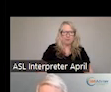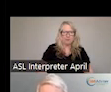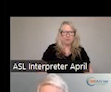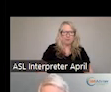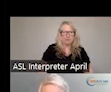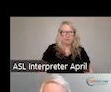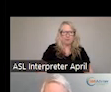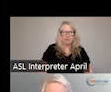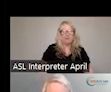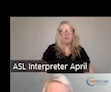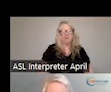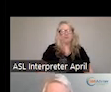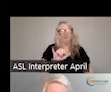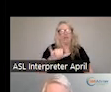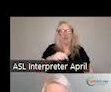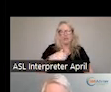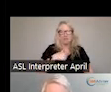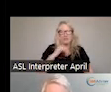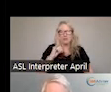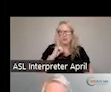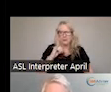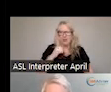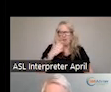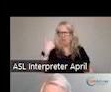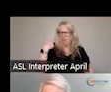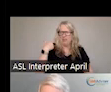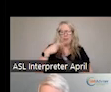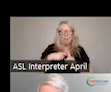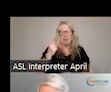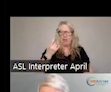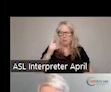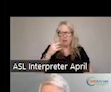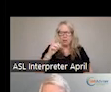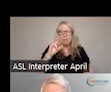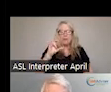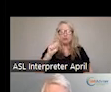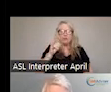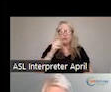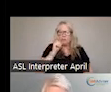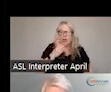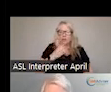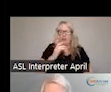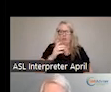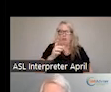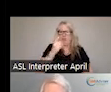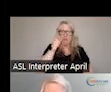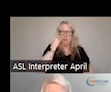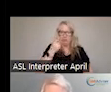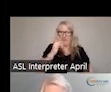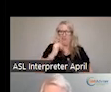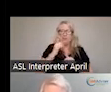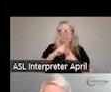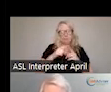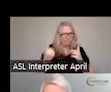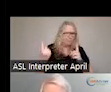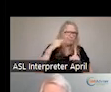This is me too. I looked actually in April and my Crisis Jam is not on there. So if you're like me, go back to the